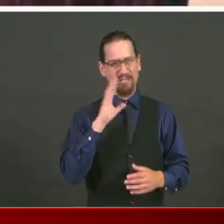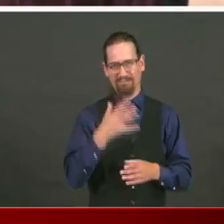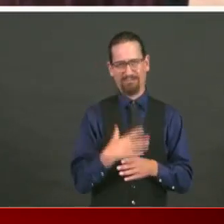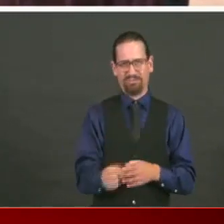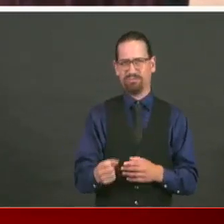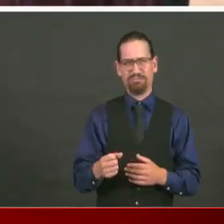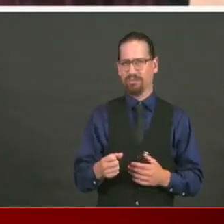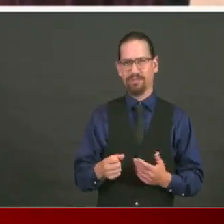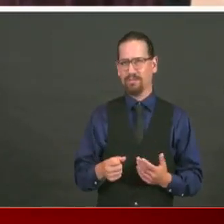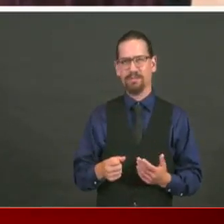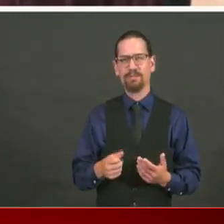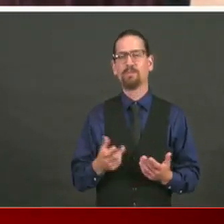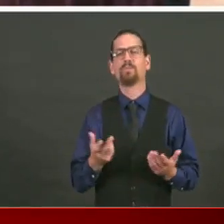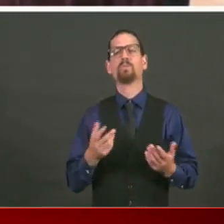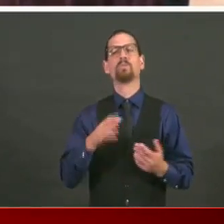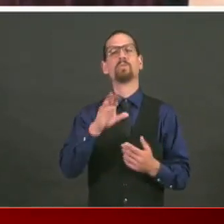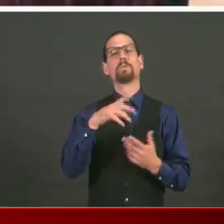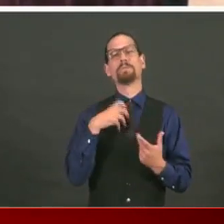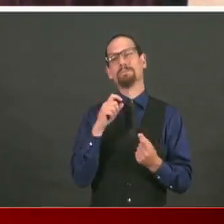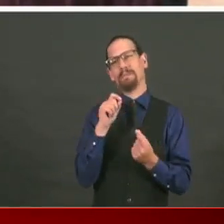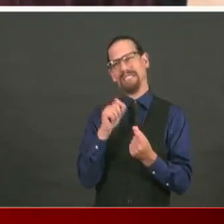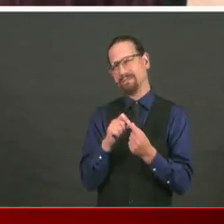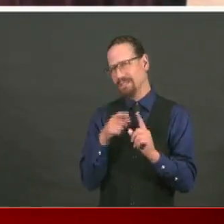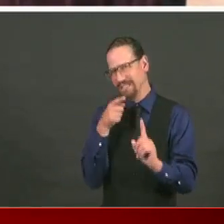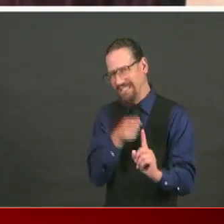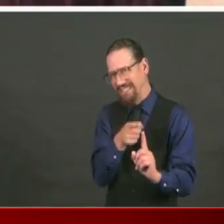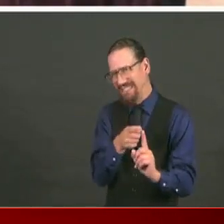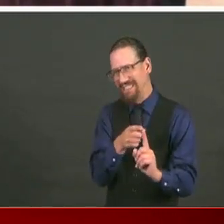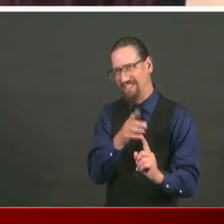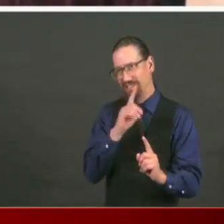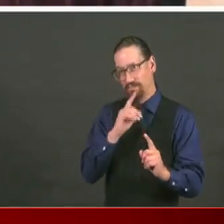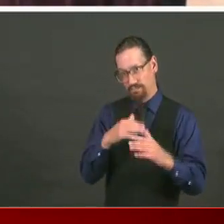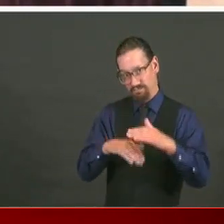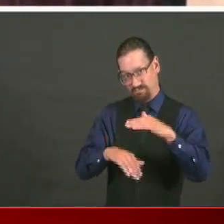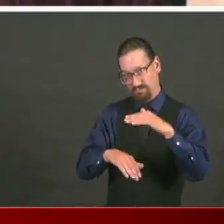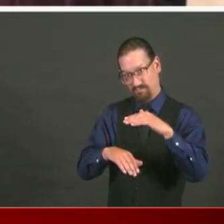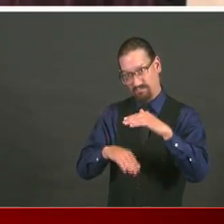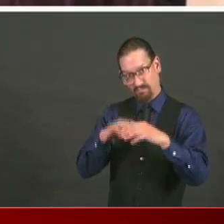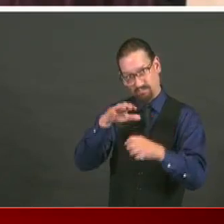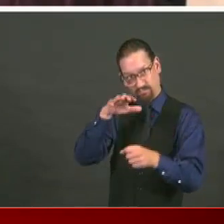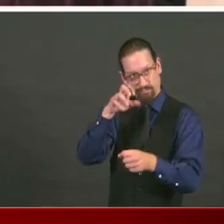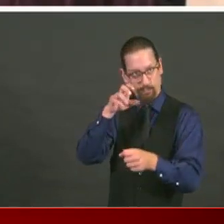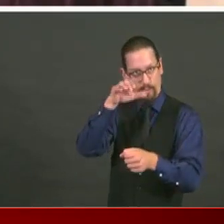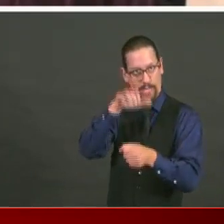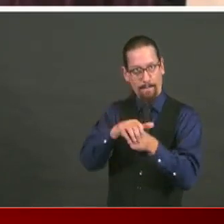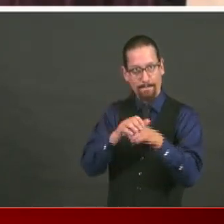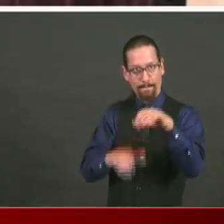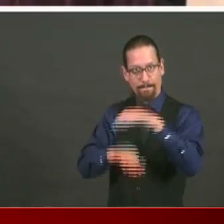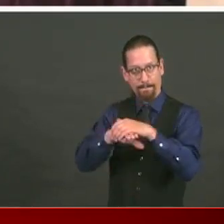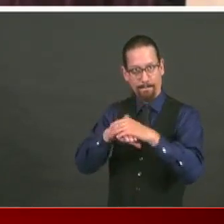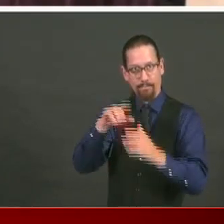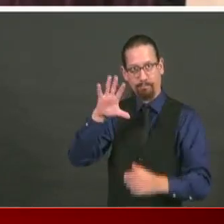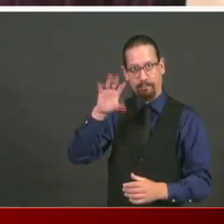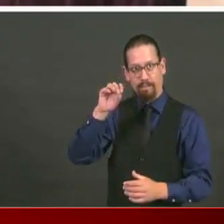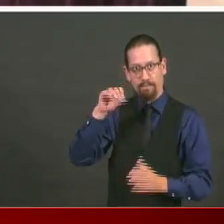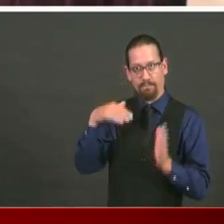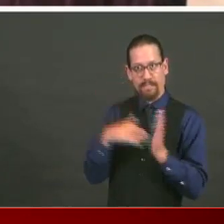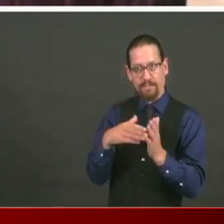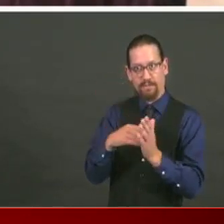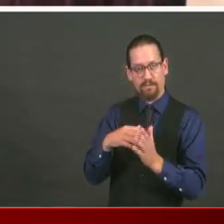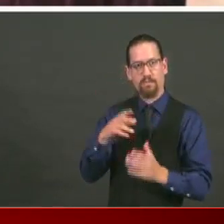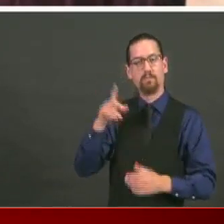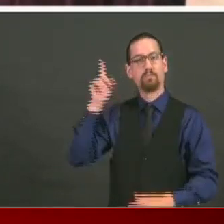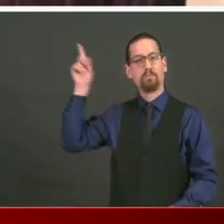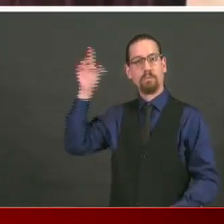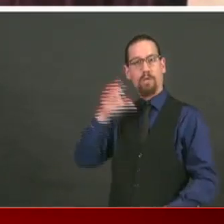so is it capped at a number, and does Commerce review each application to say, this is